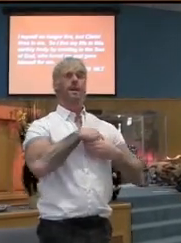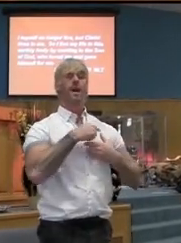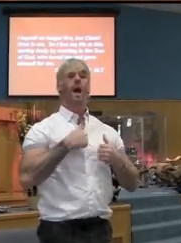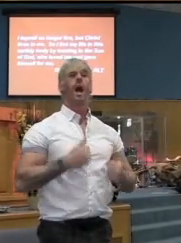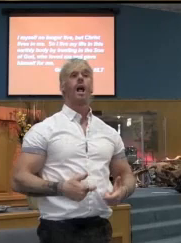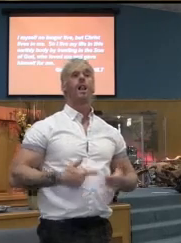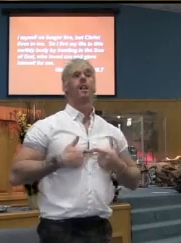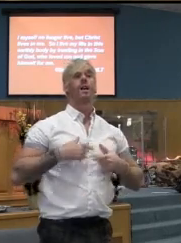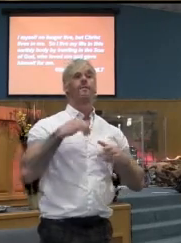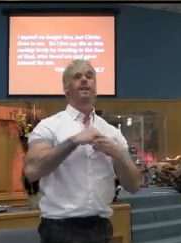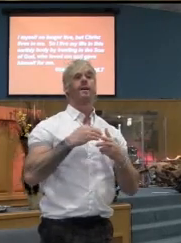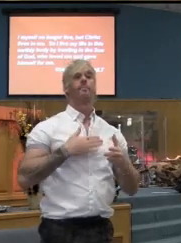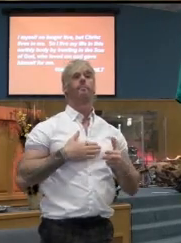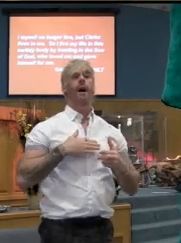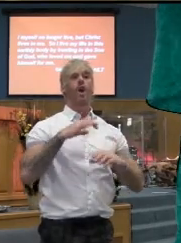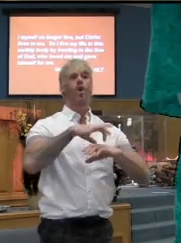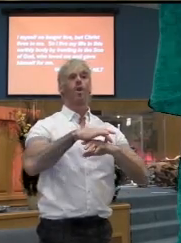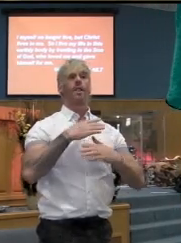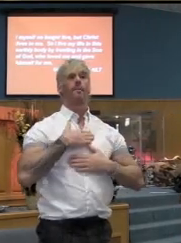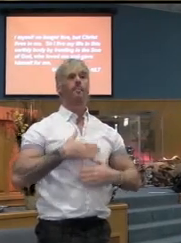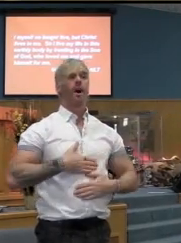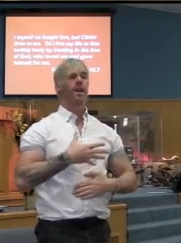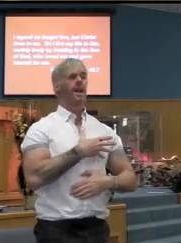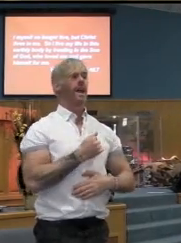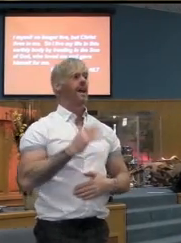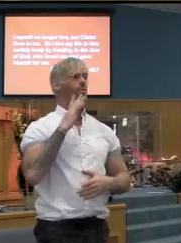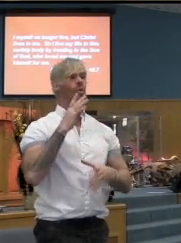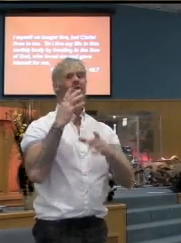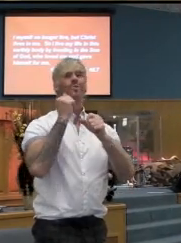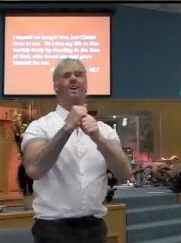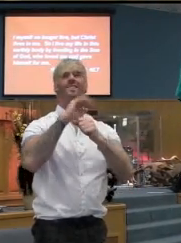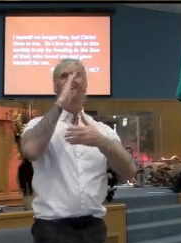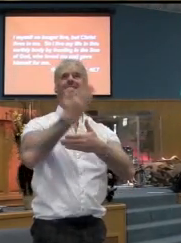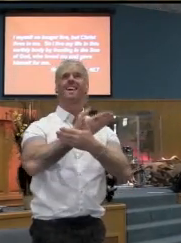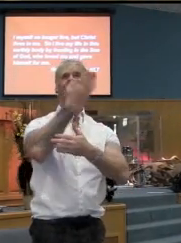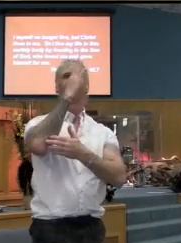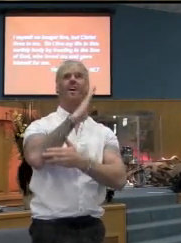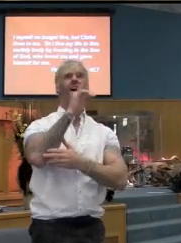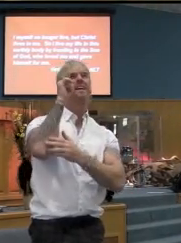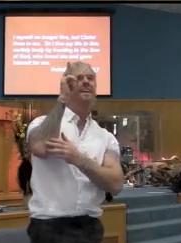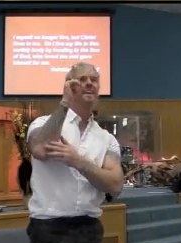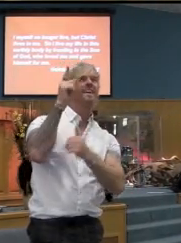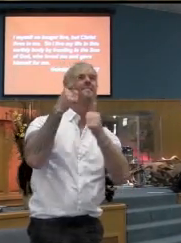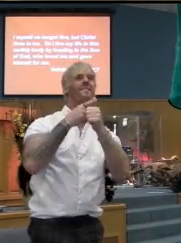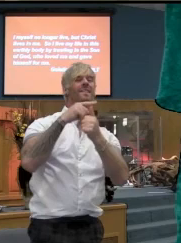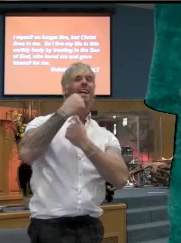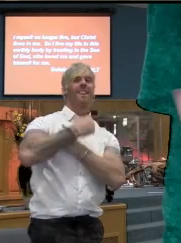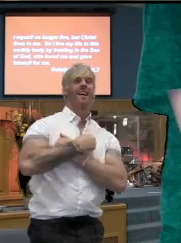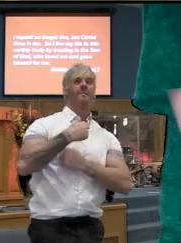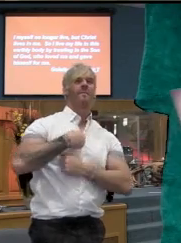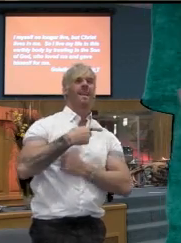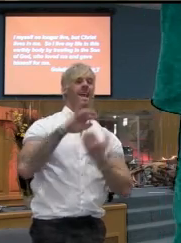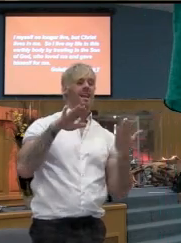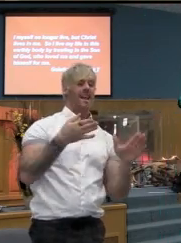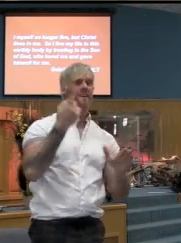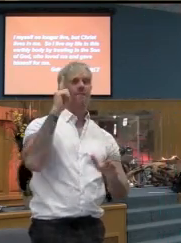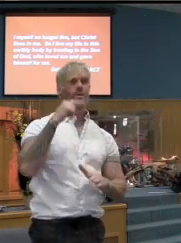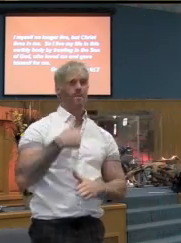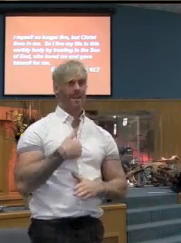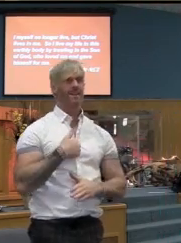in this earthly body by trusting in the Son of God who loved me and gave himself for me.